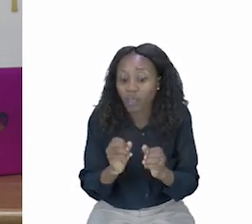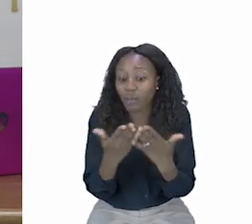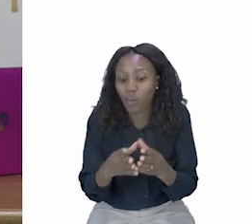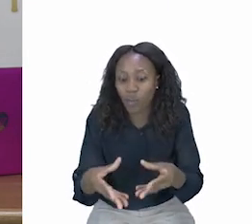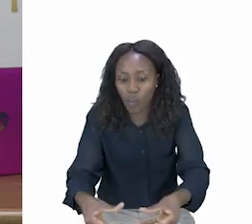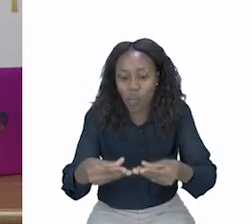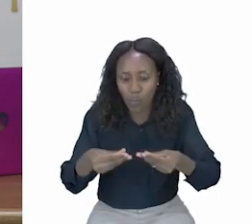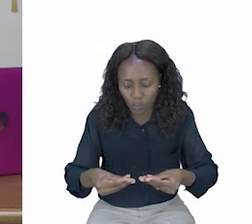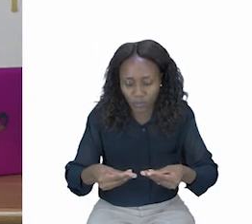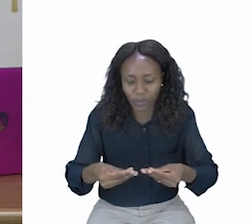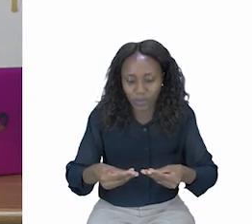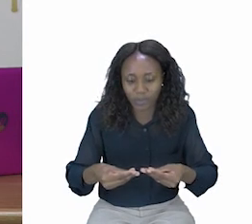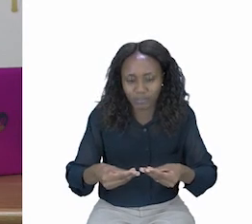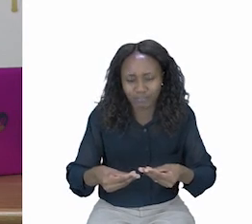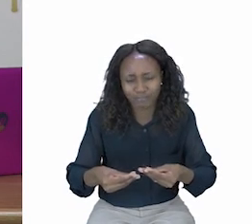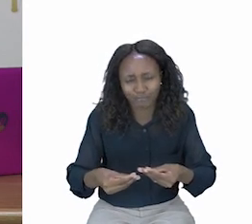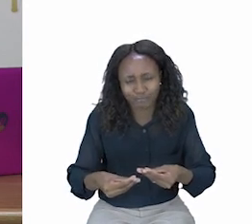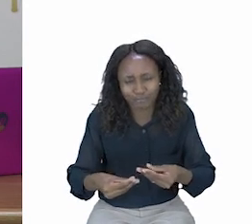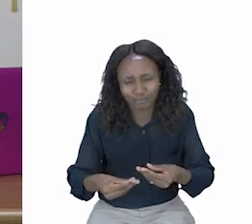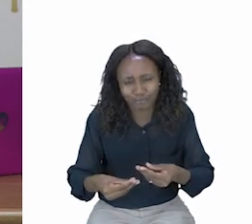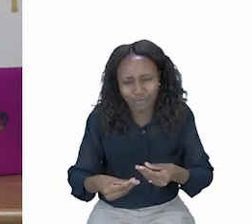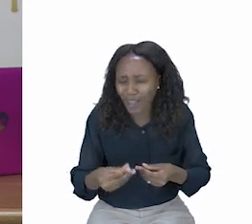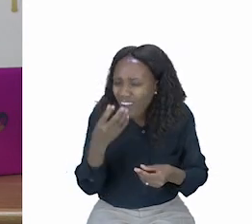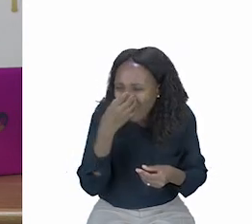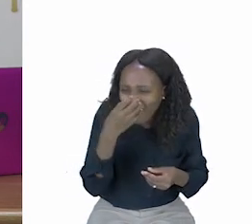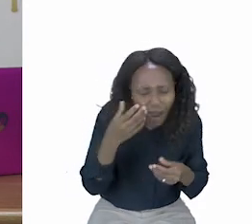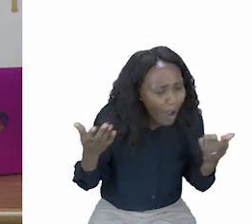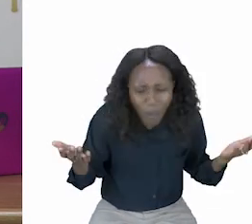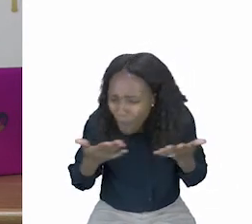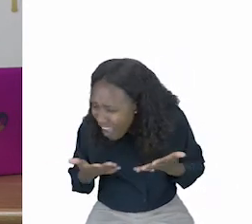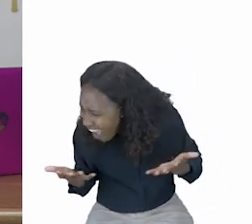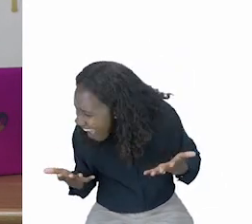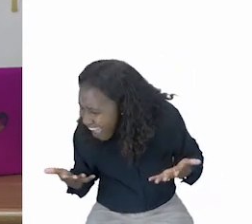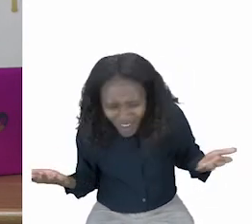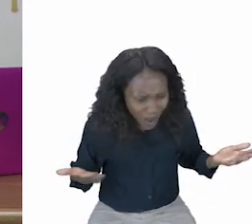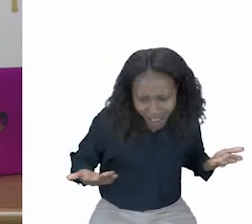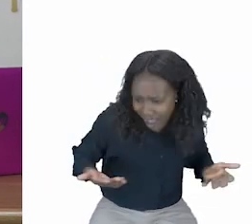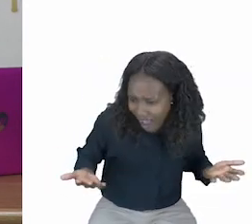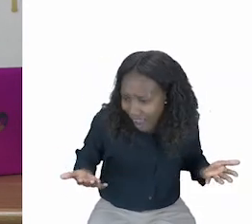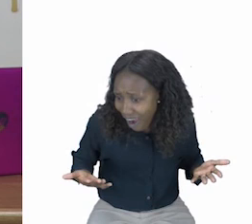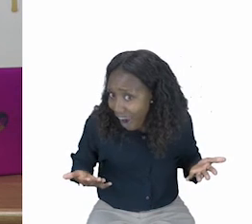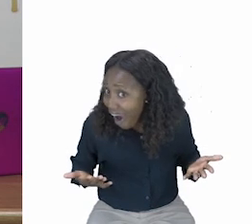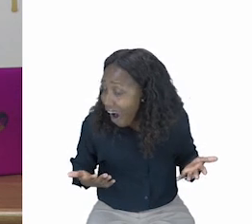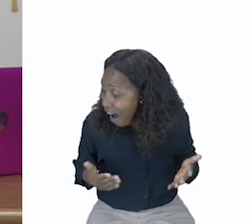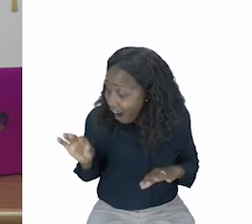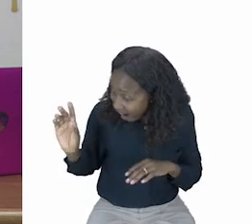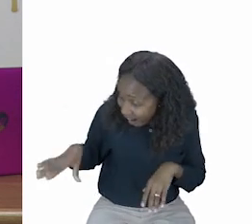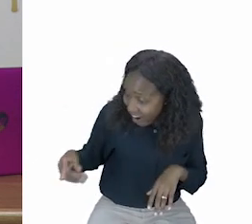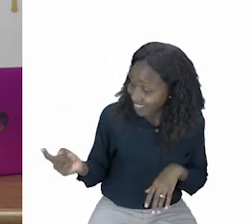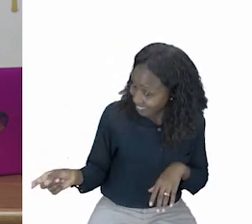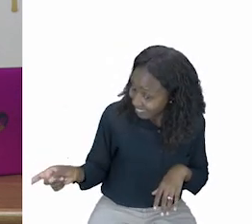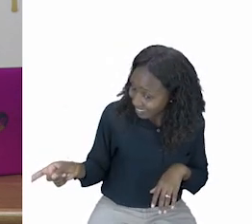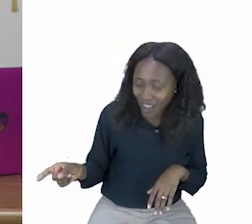else. I wonder though, where is Sashi? Oh, there he